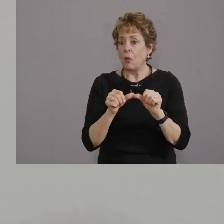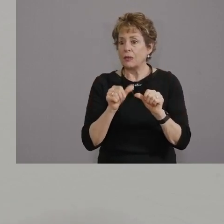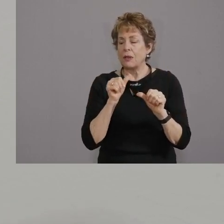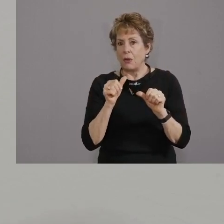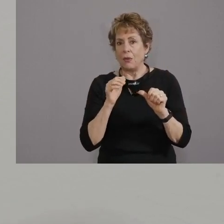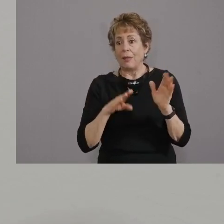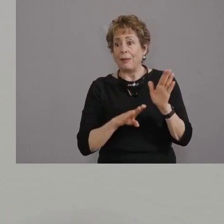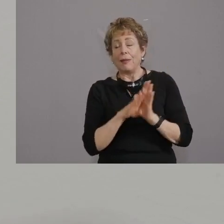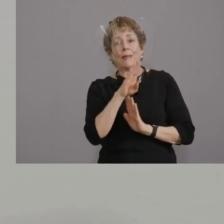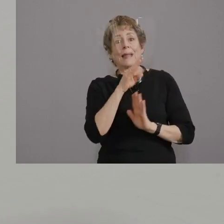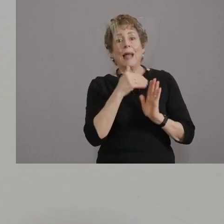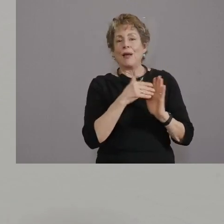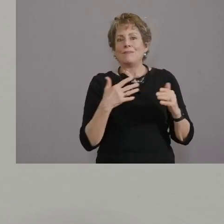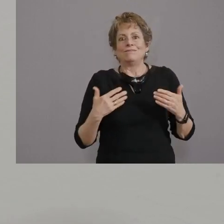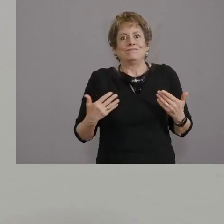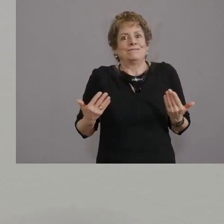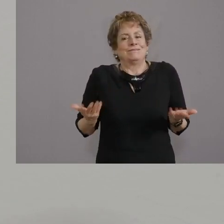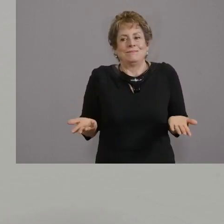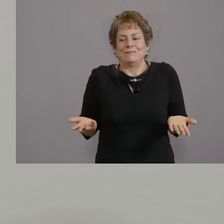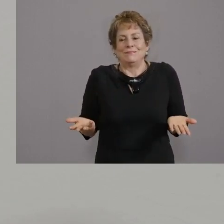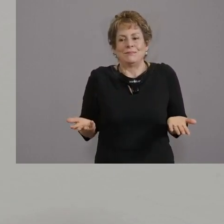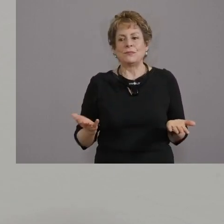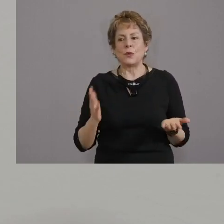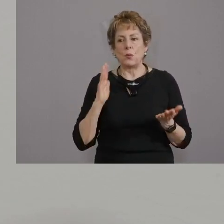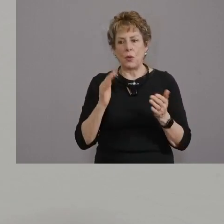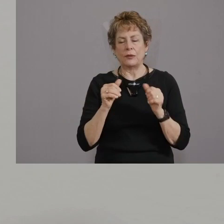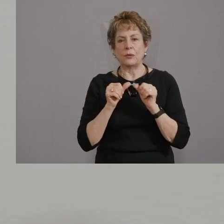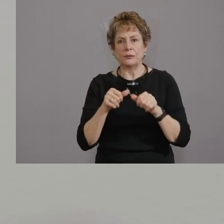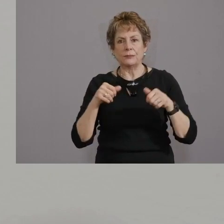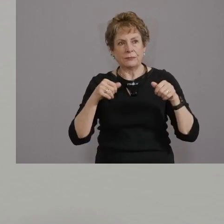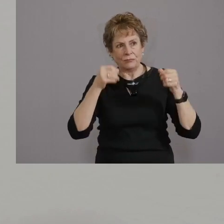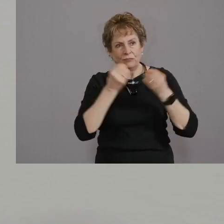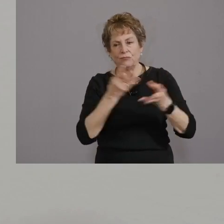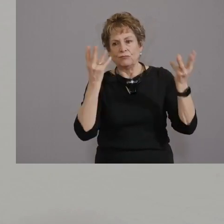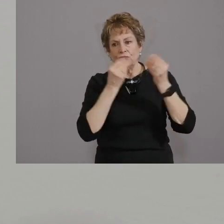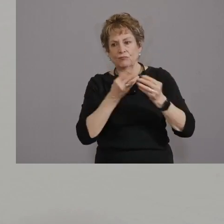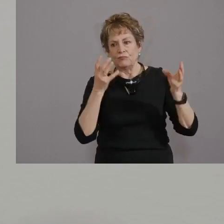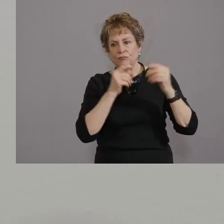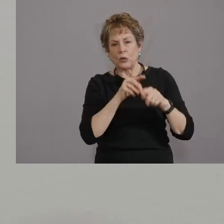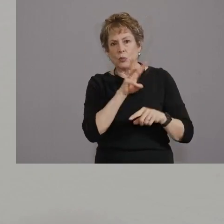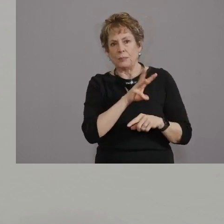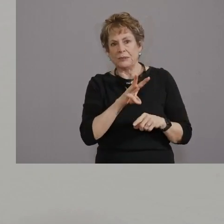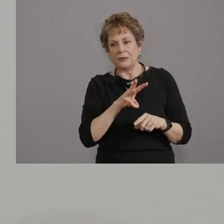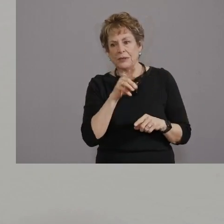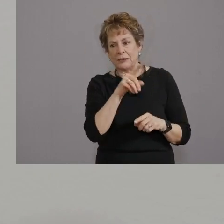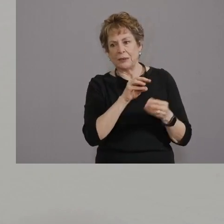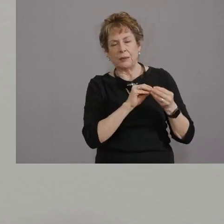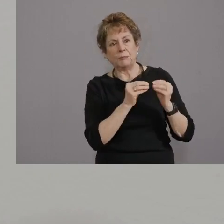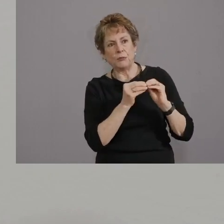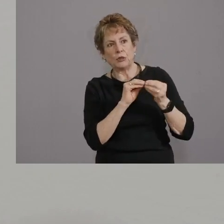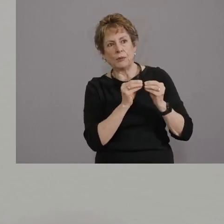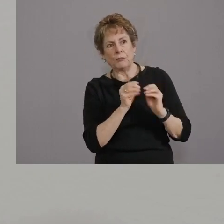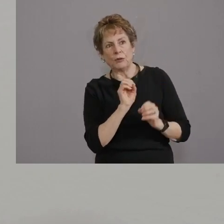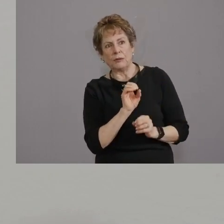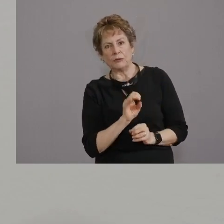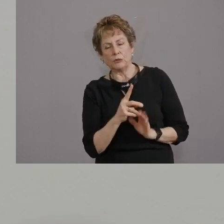So we'll keep posting the data so that everyone can see it and follow along with us. Are you optimistic?